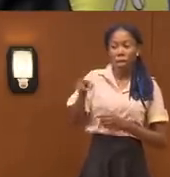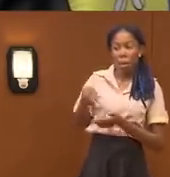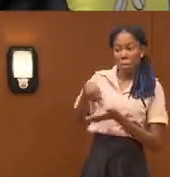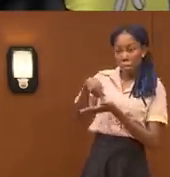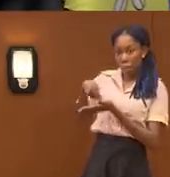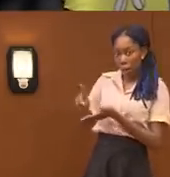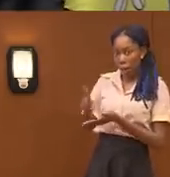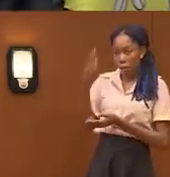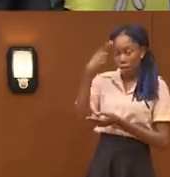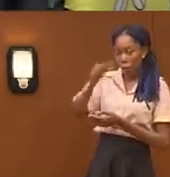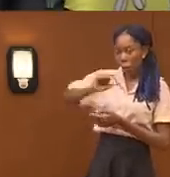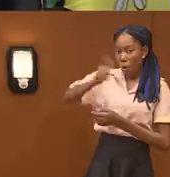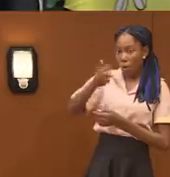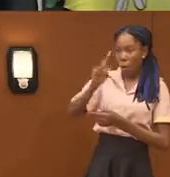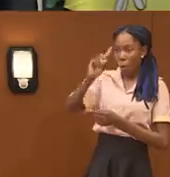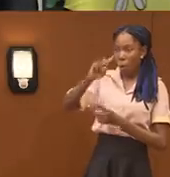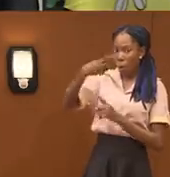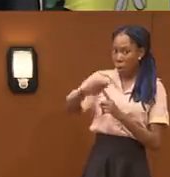for another 1 month in